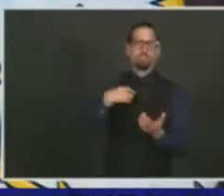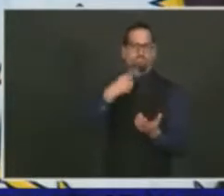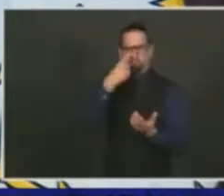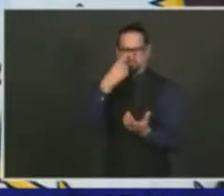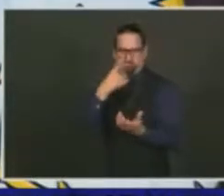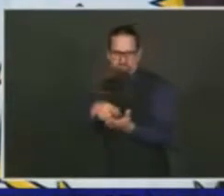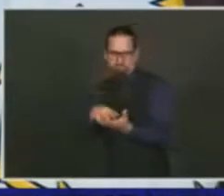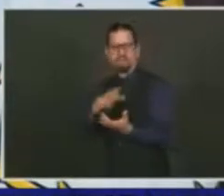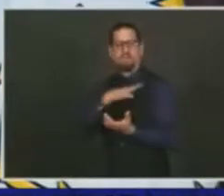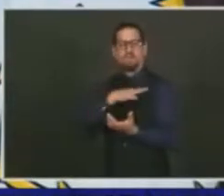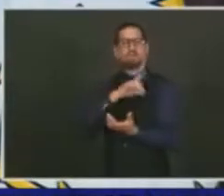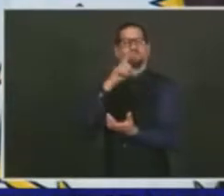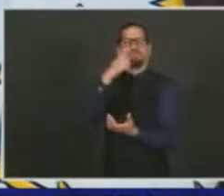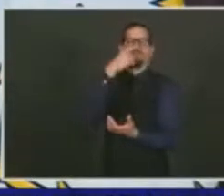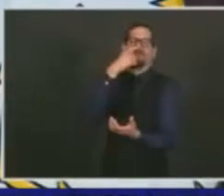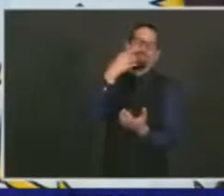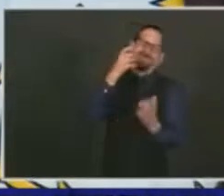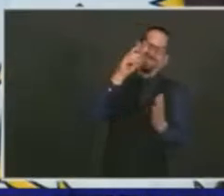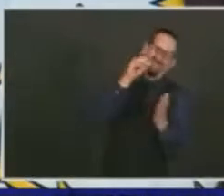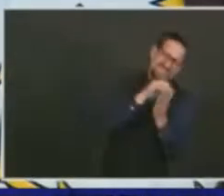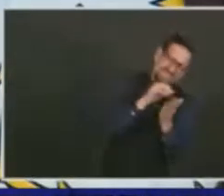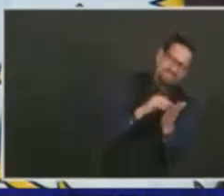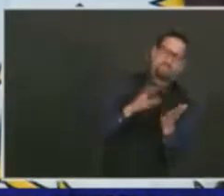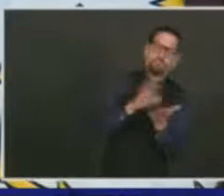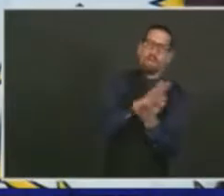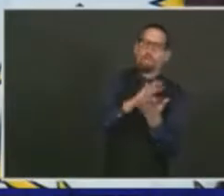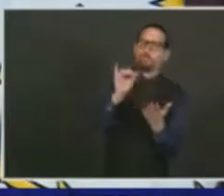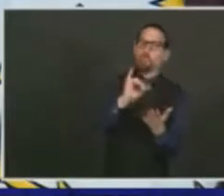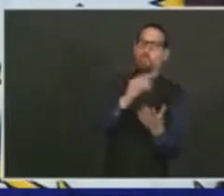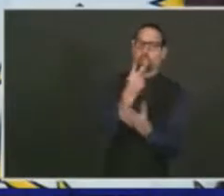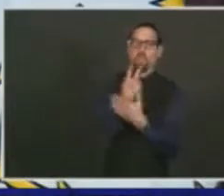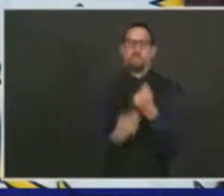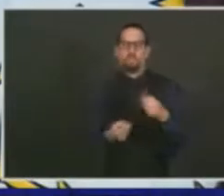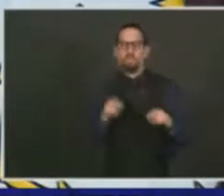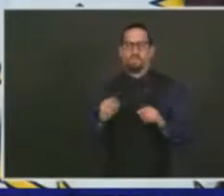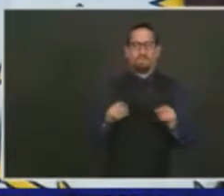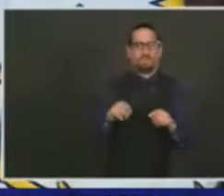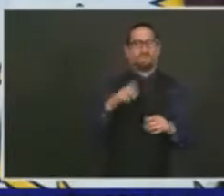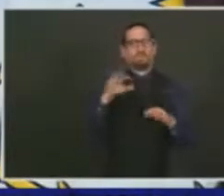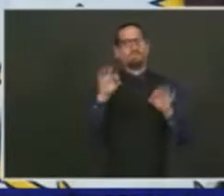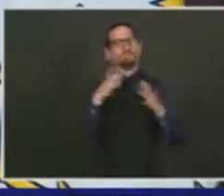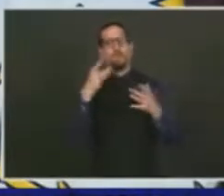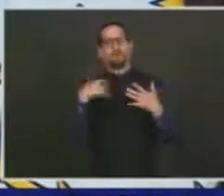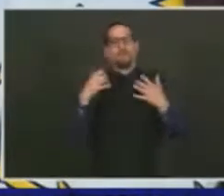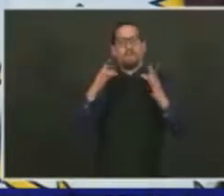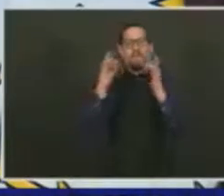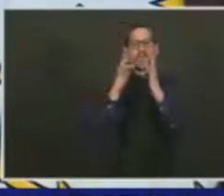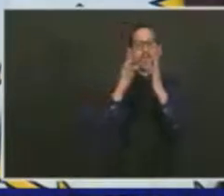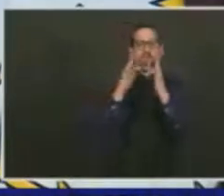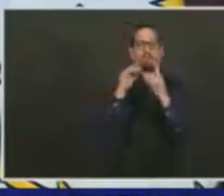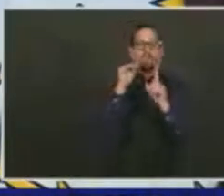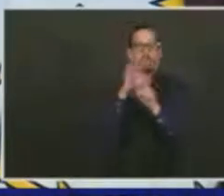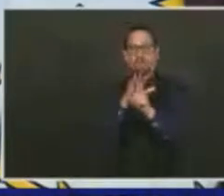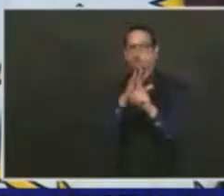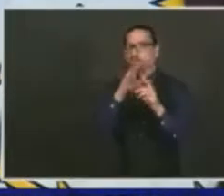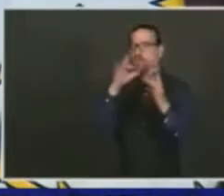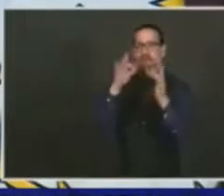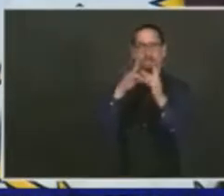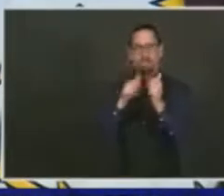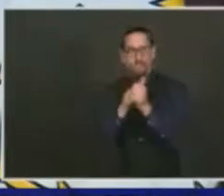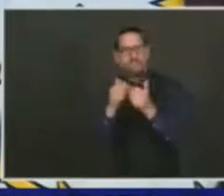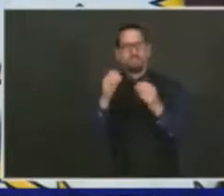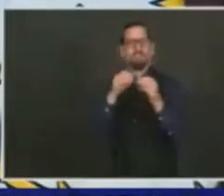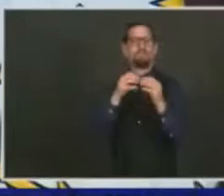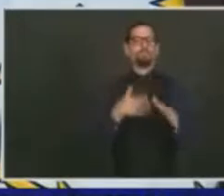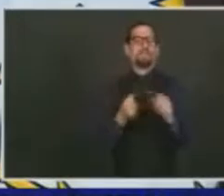do. By the way, it'll help us do contact tracing faster. So if you're a teacher or a parent or a principal who's been frustrated